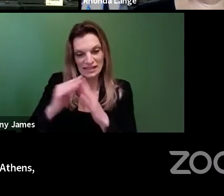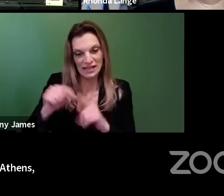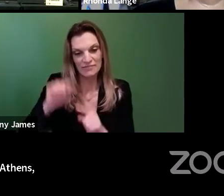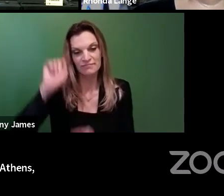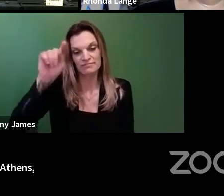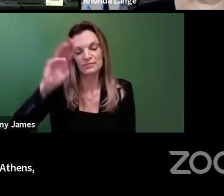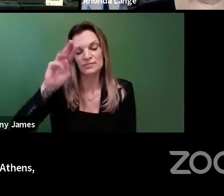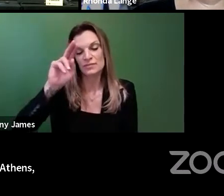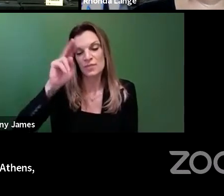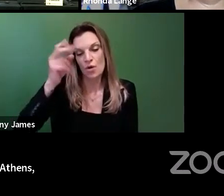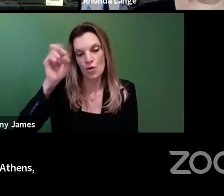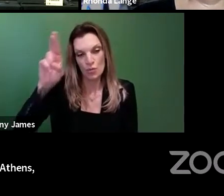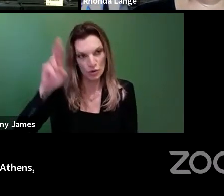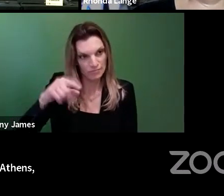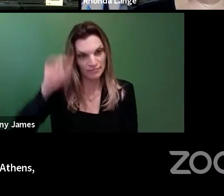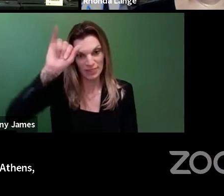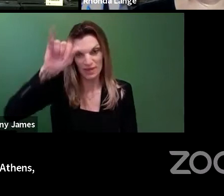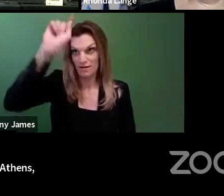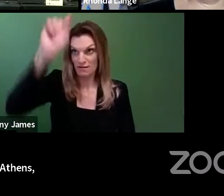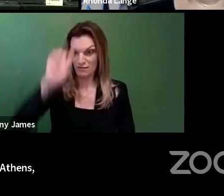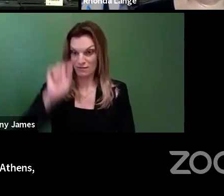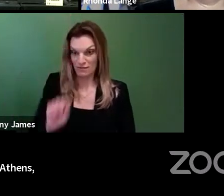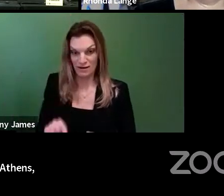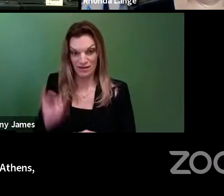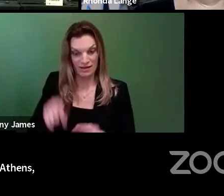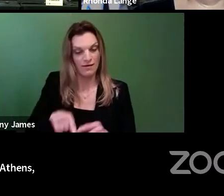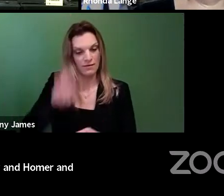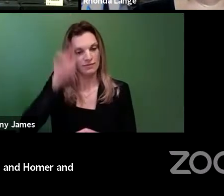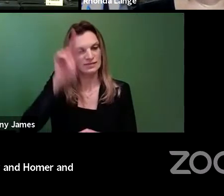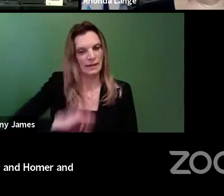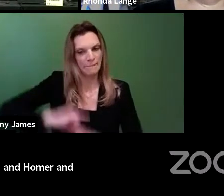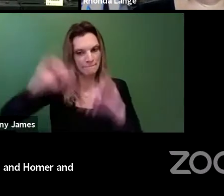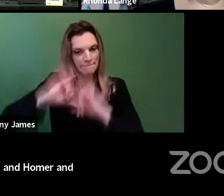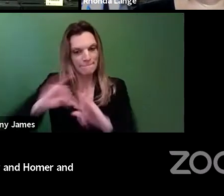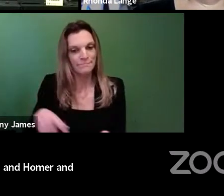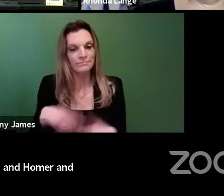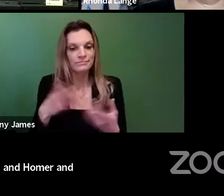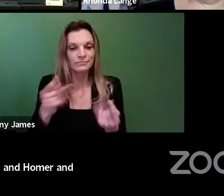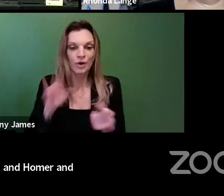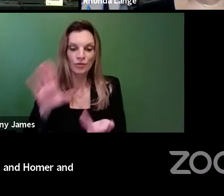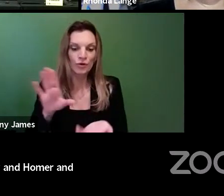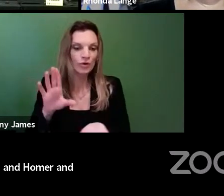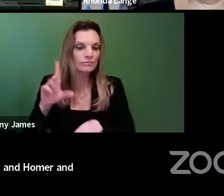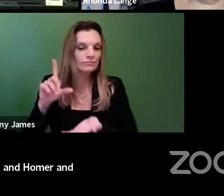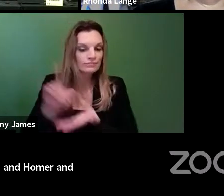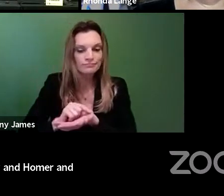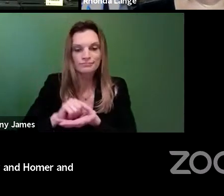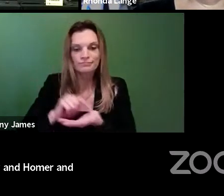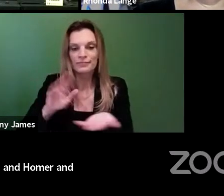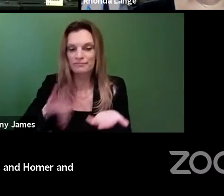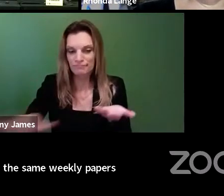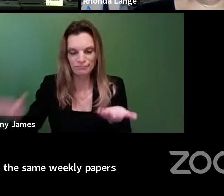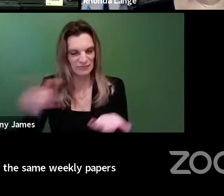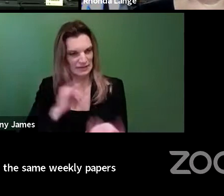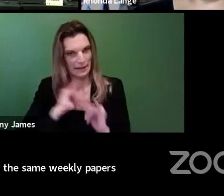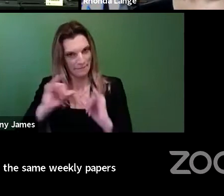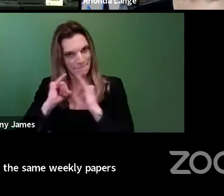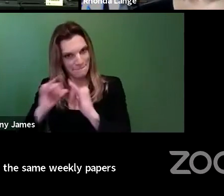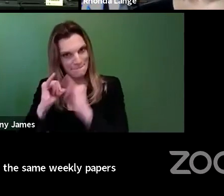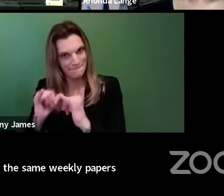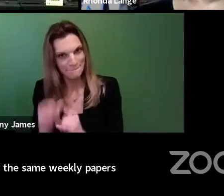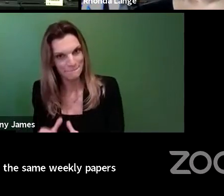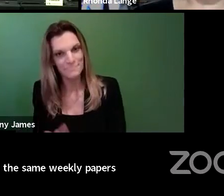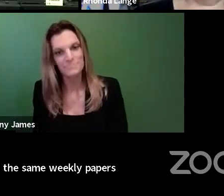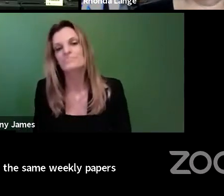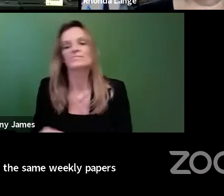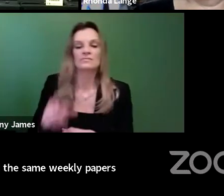these communities share similar interests and read the same weekly papers and share similar school districts. While some would claim the